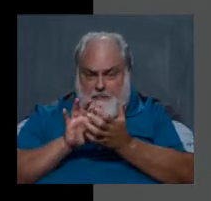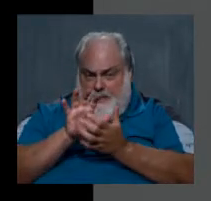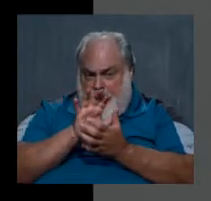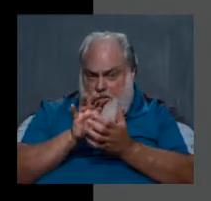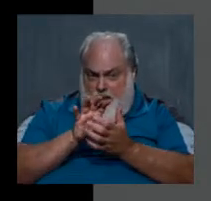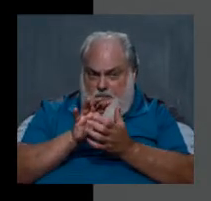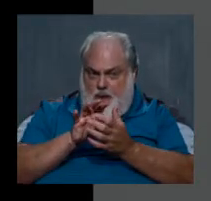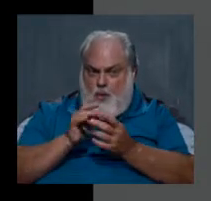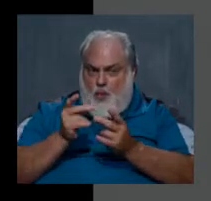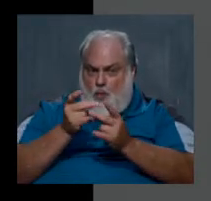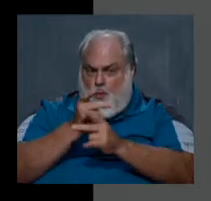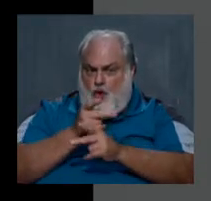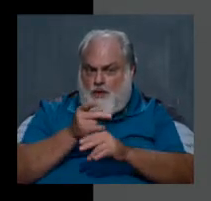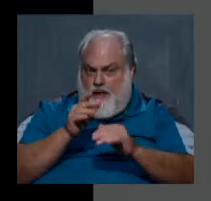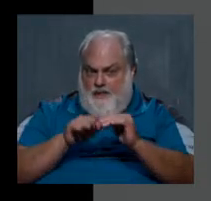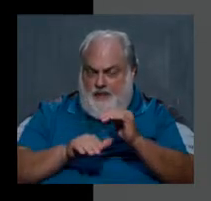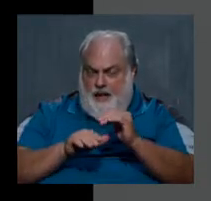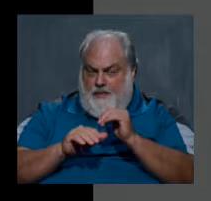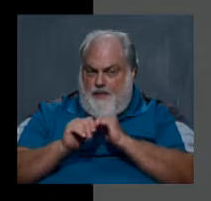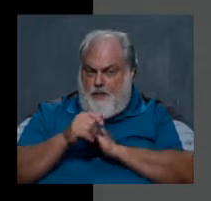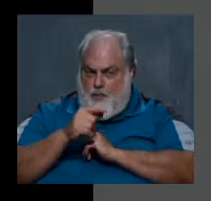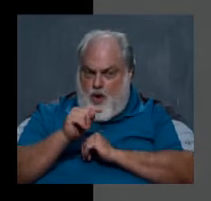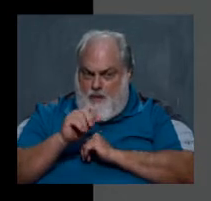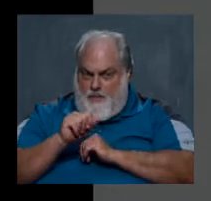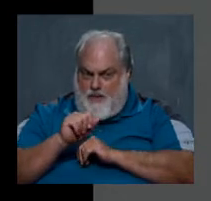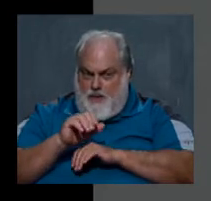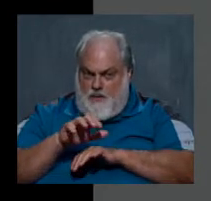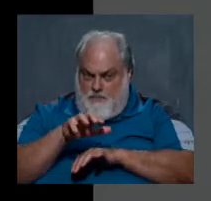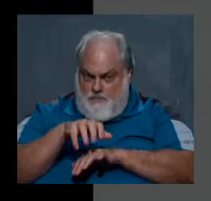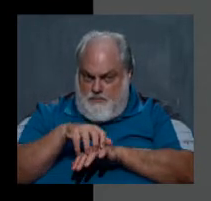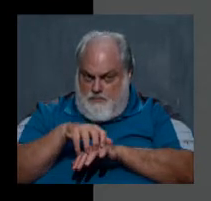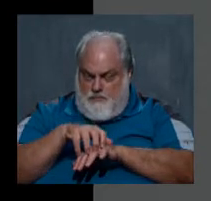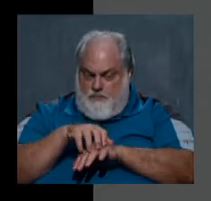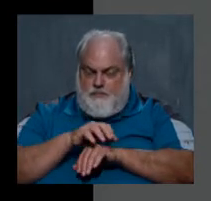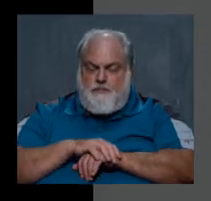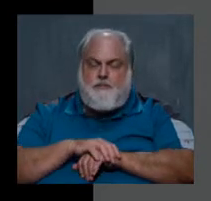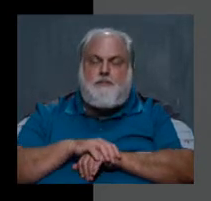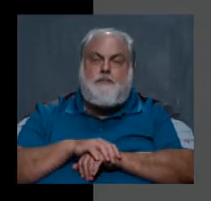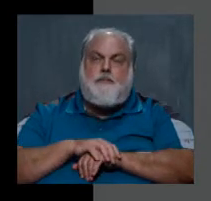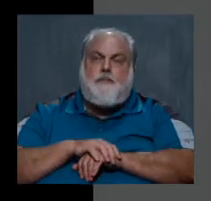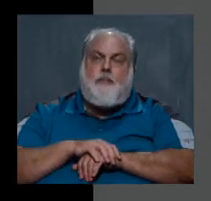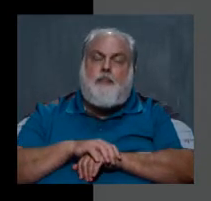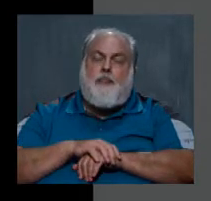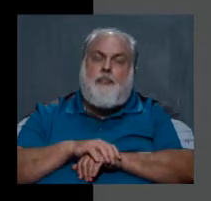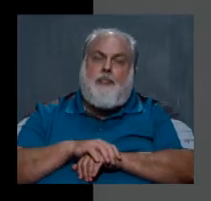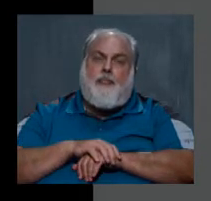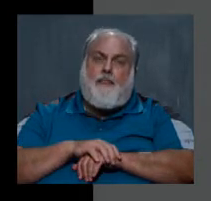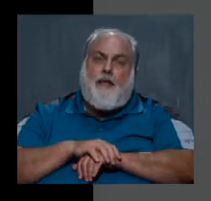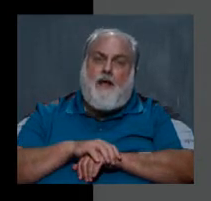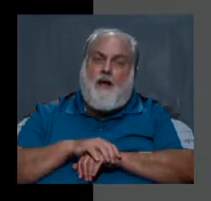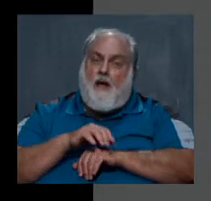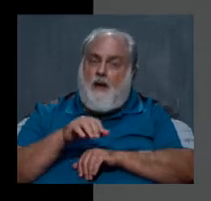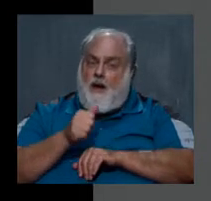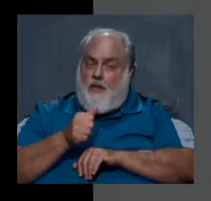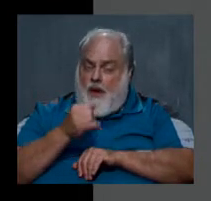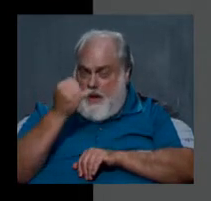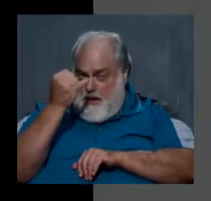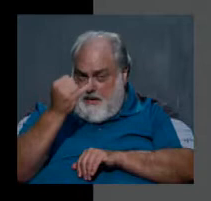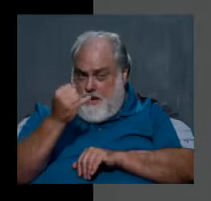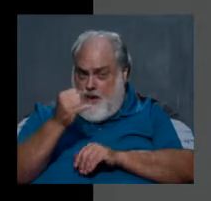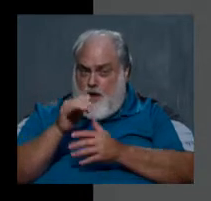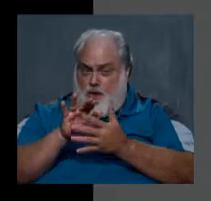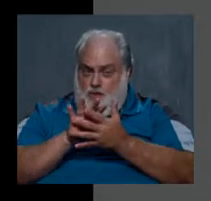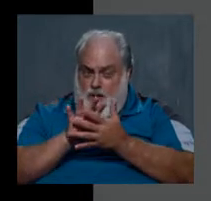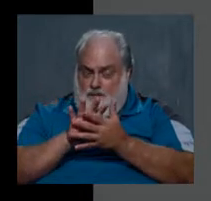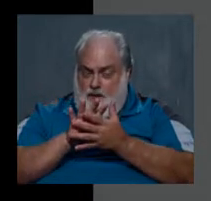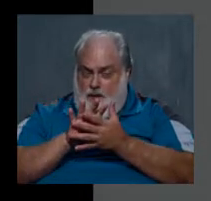could potentially be greater traffic issues there. And another thing with traffic I think we need to look at